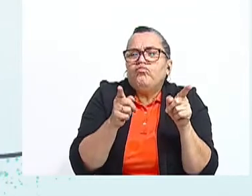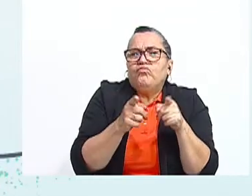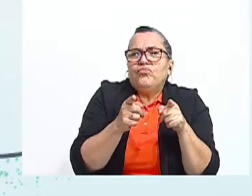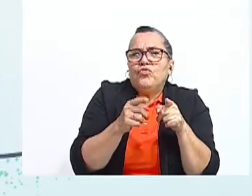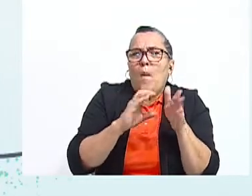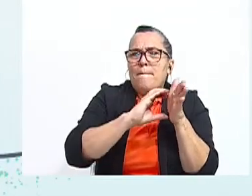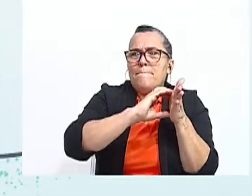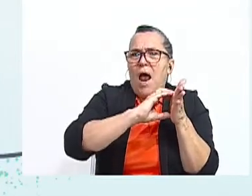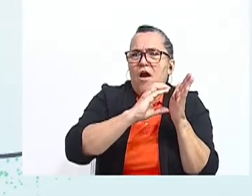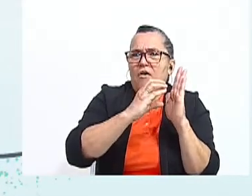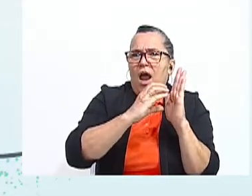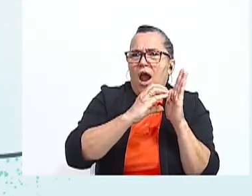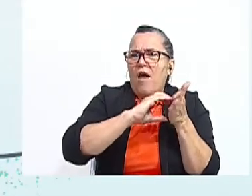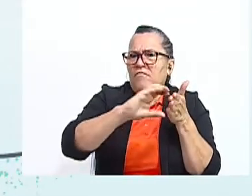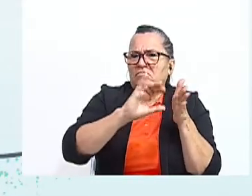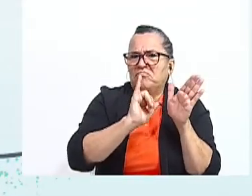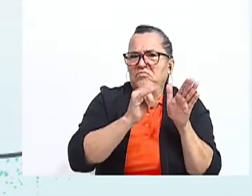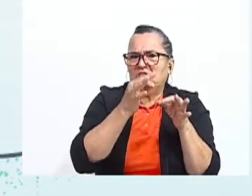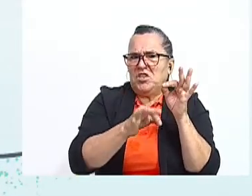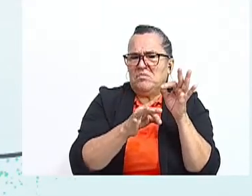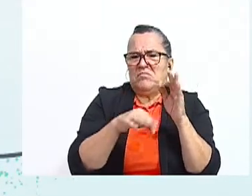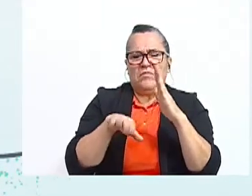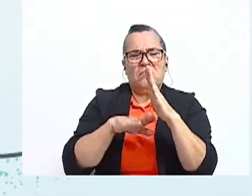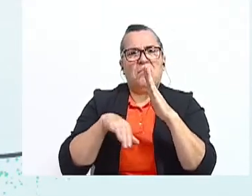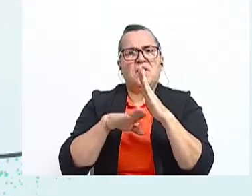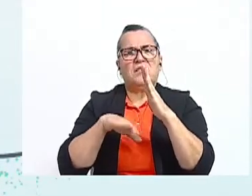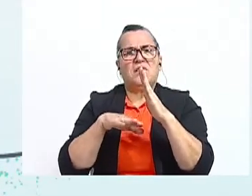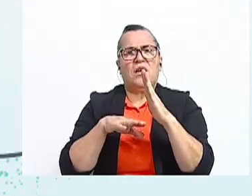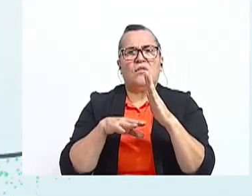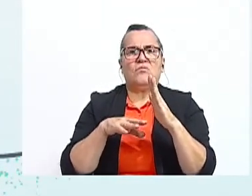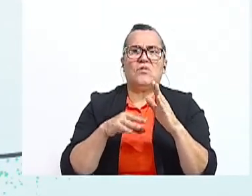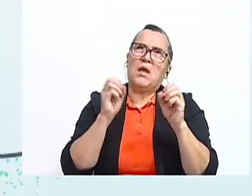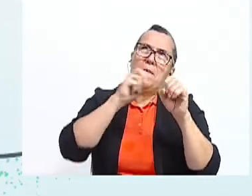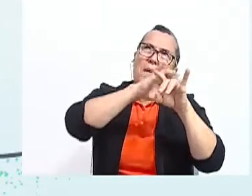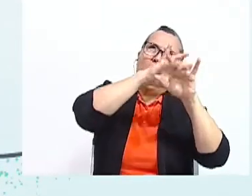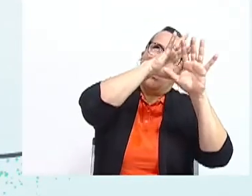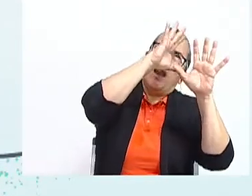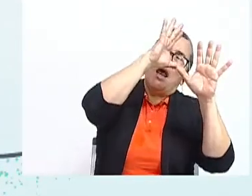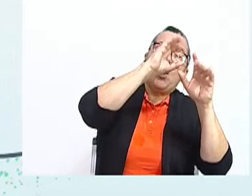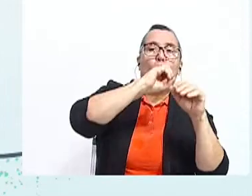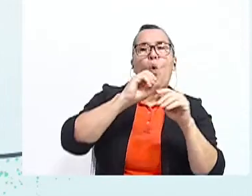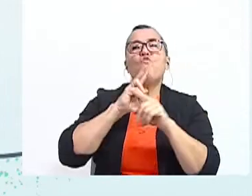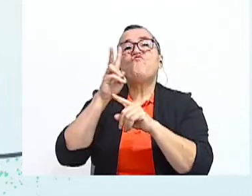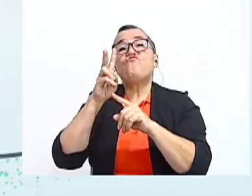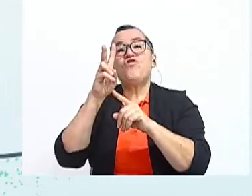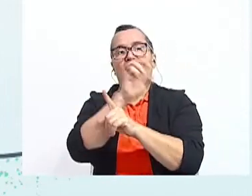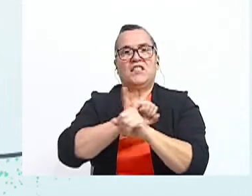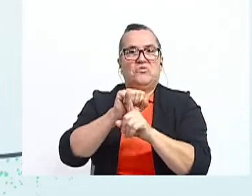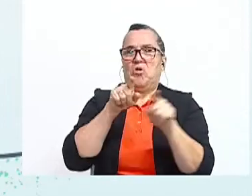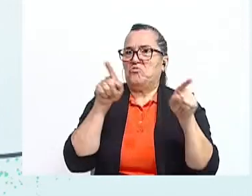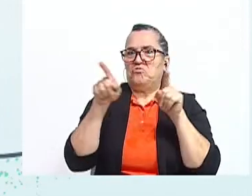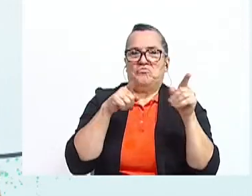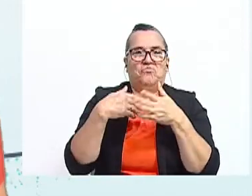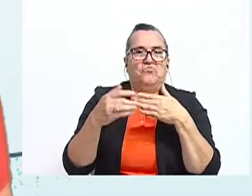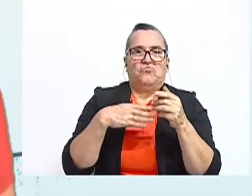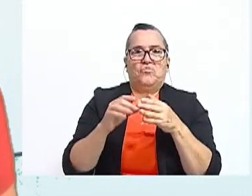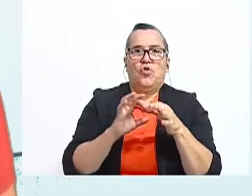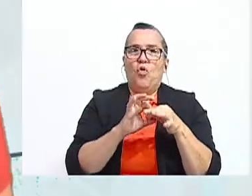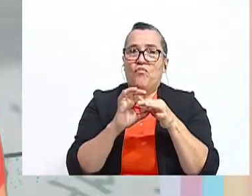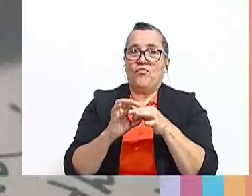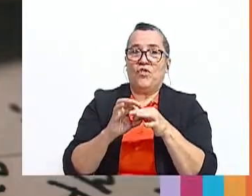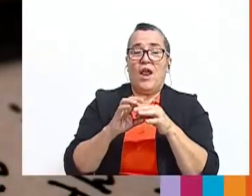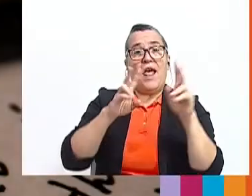paragraph, narrative paragraph, okay, based on real or imagined situations or events related to